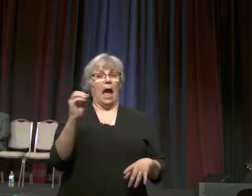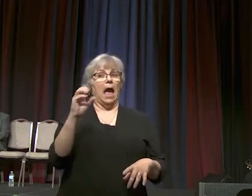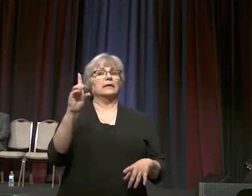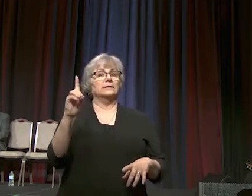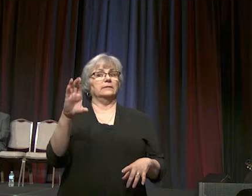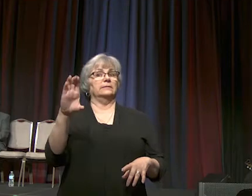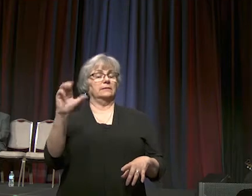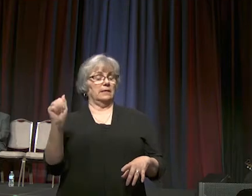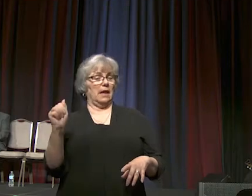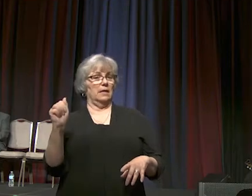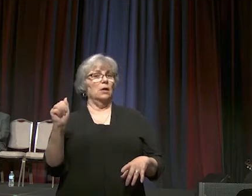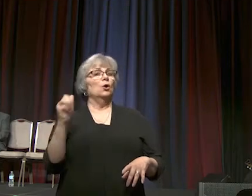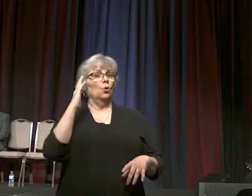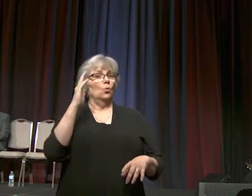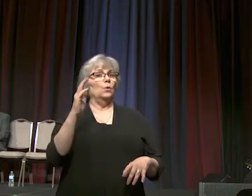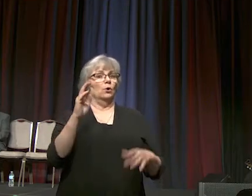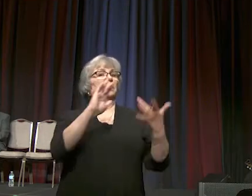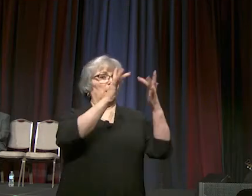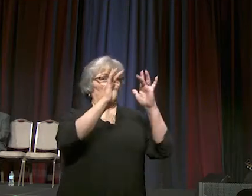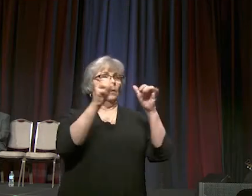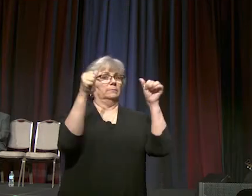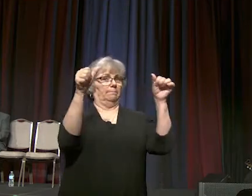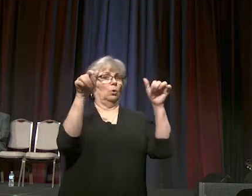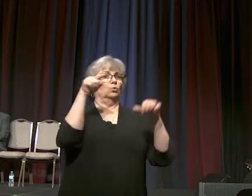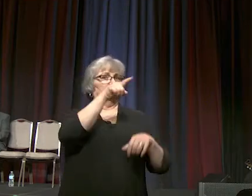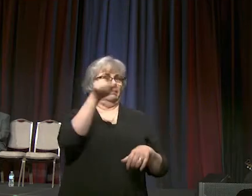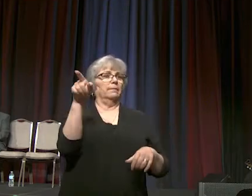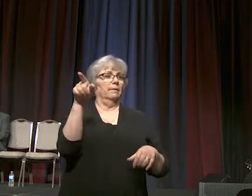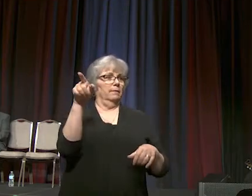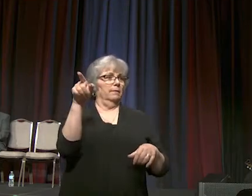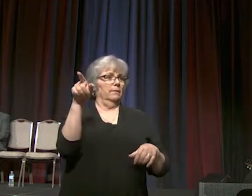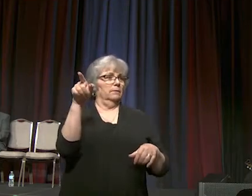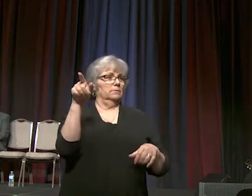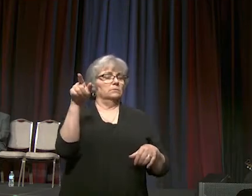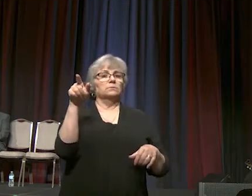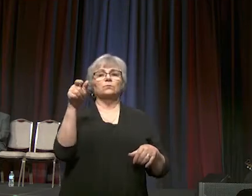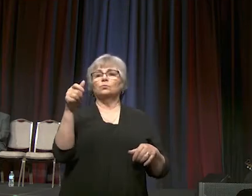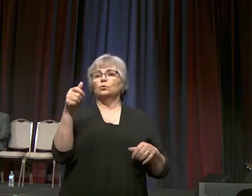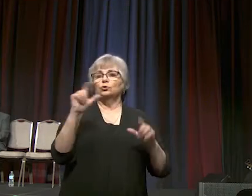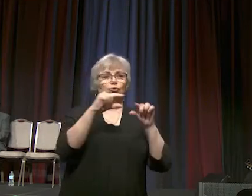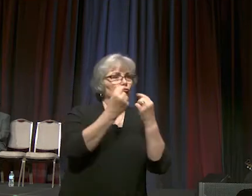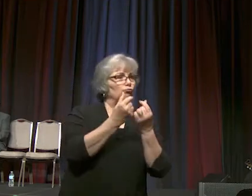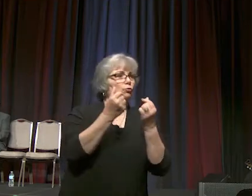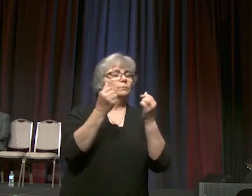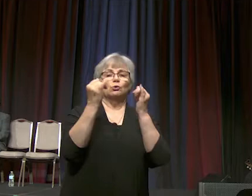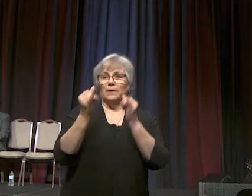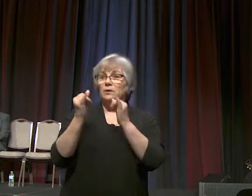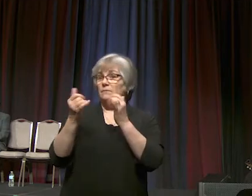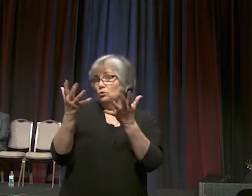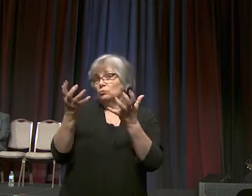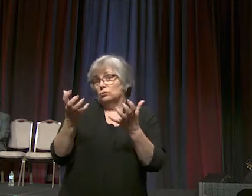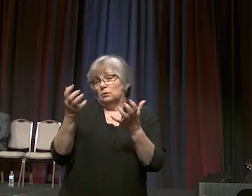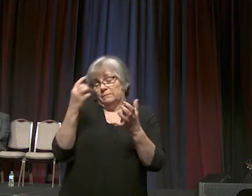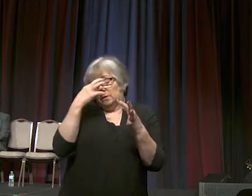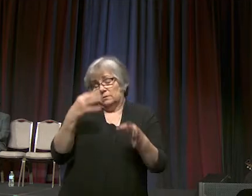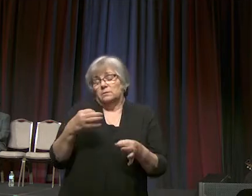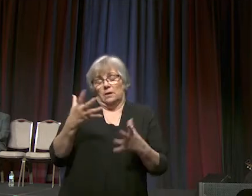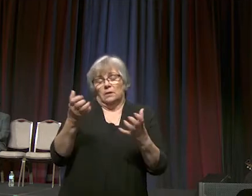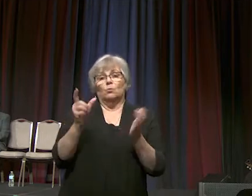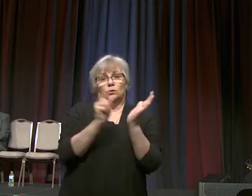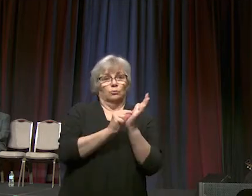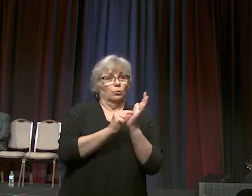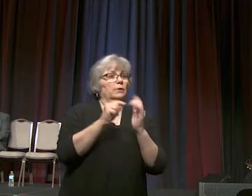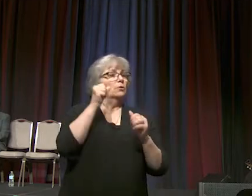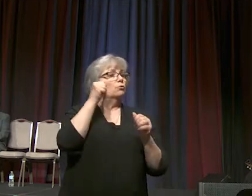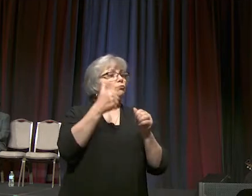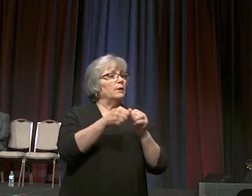be posted at the General Conference website, which groups or individuals may choose to print. And a reminder, at cokesbury.com,